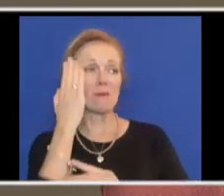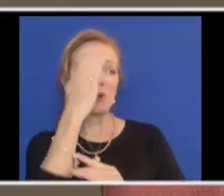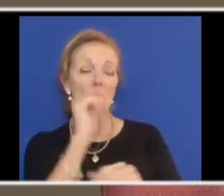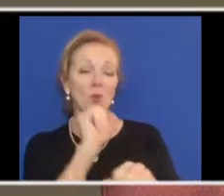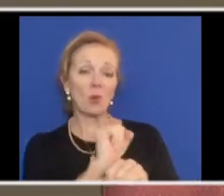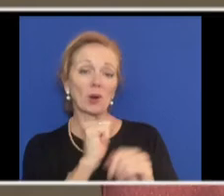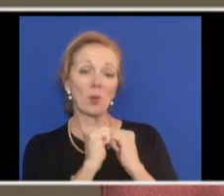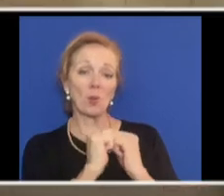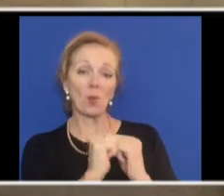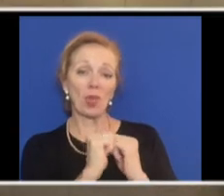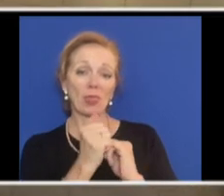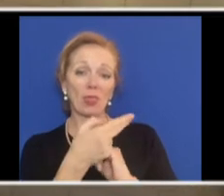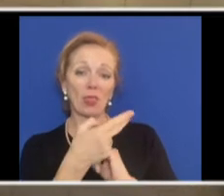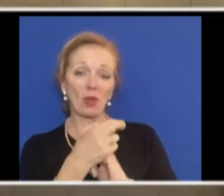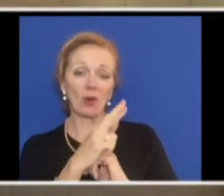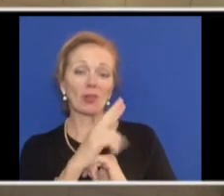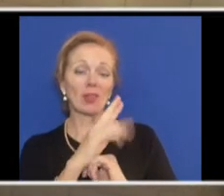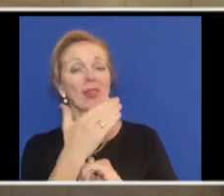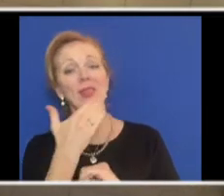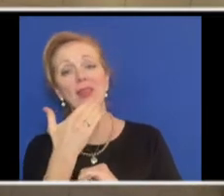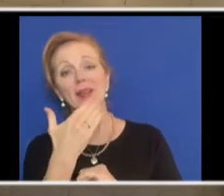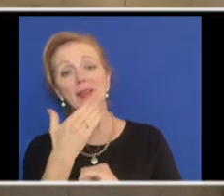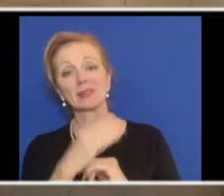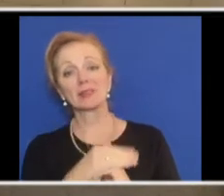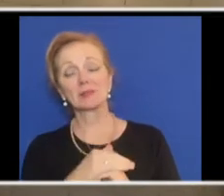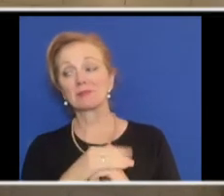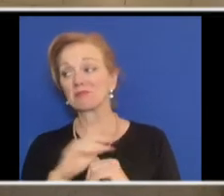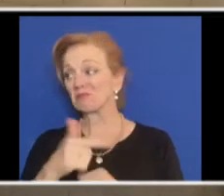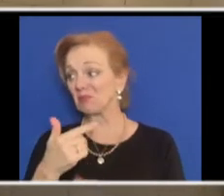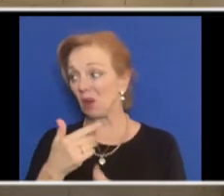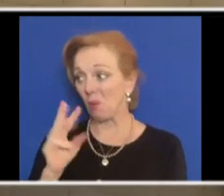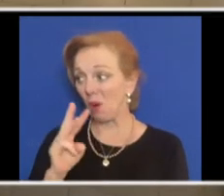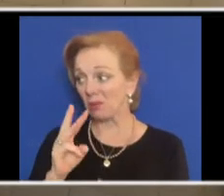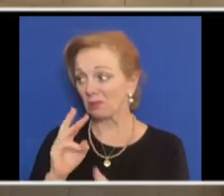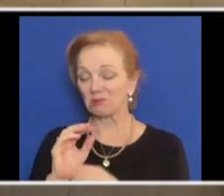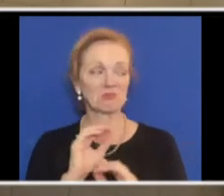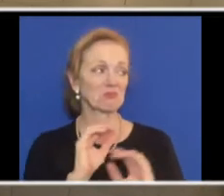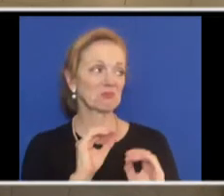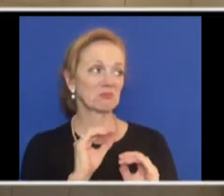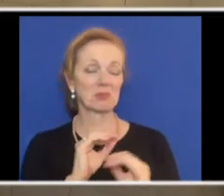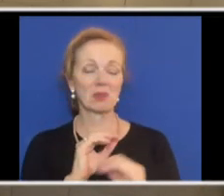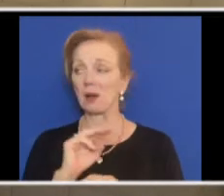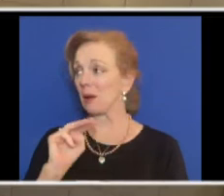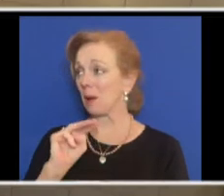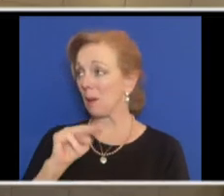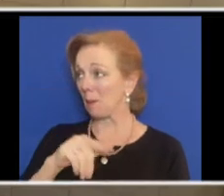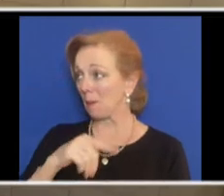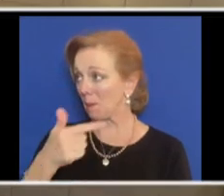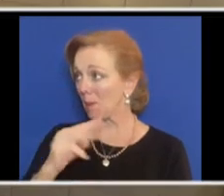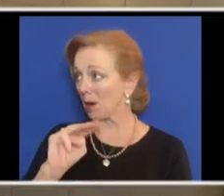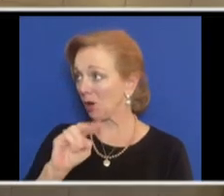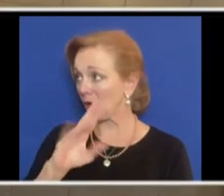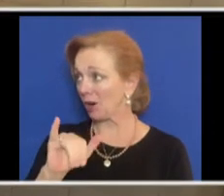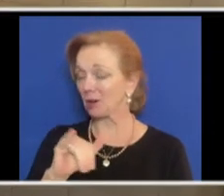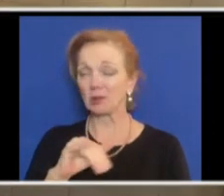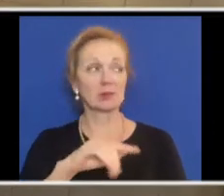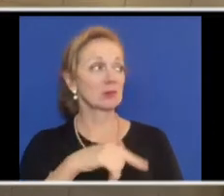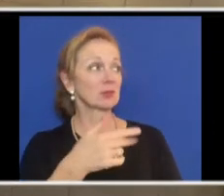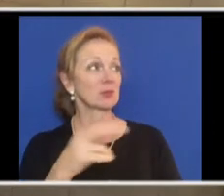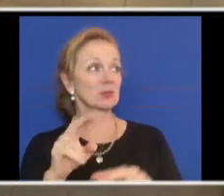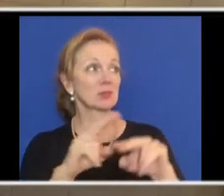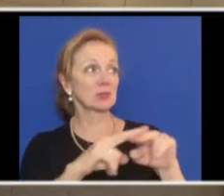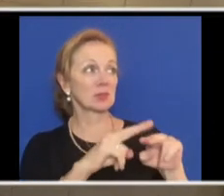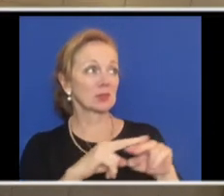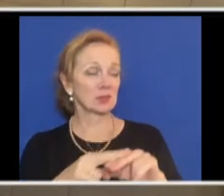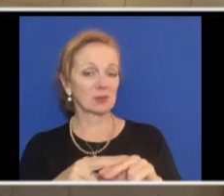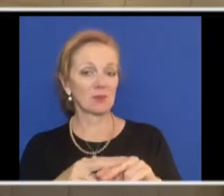you Miss watlington oh I don't have a comment Mr Picard thank you and you guys can all take your seats now uh one